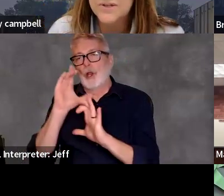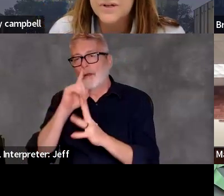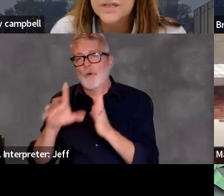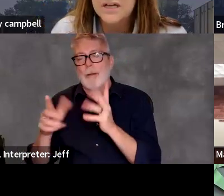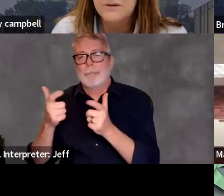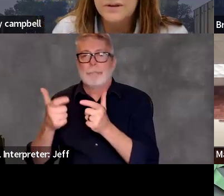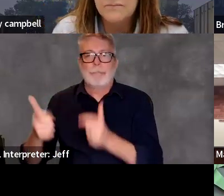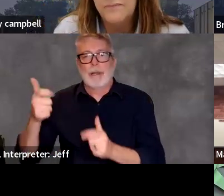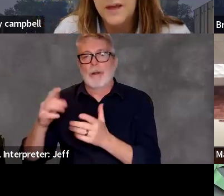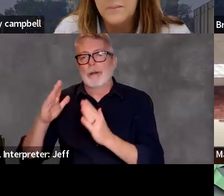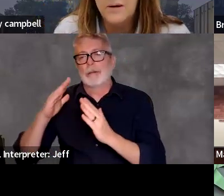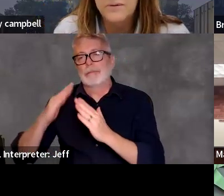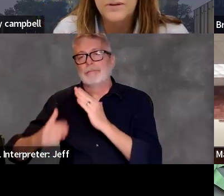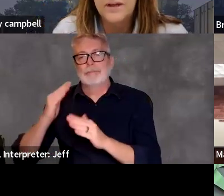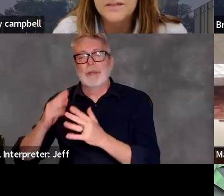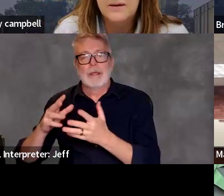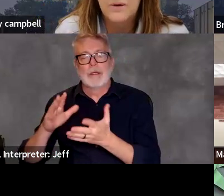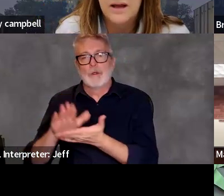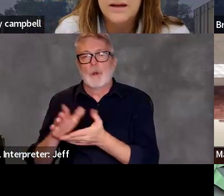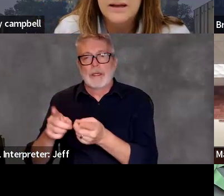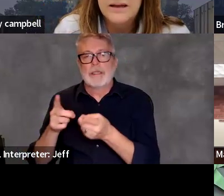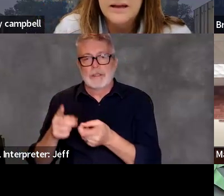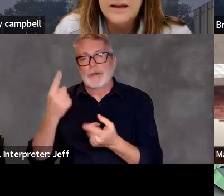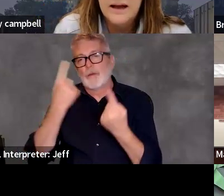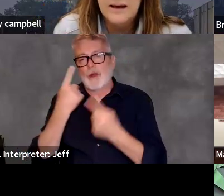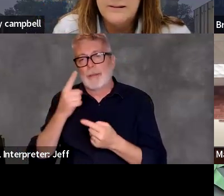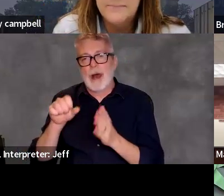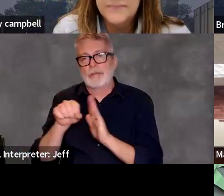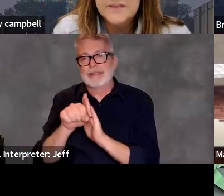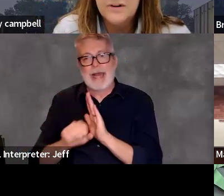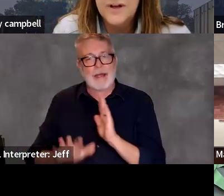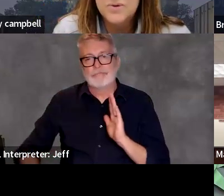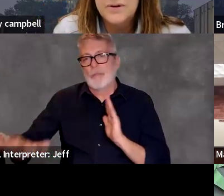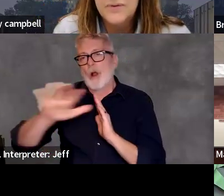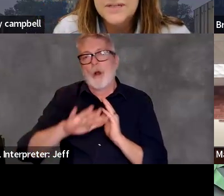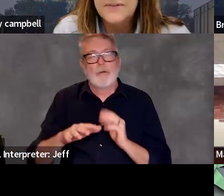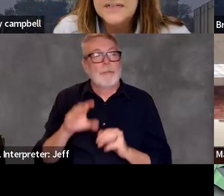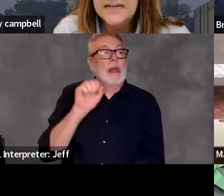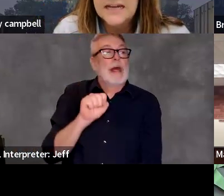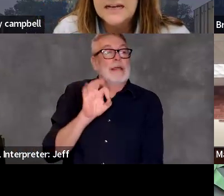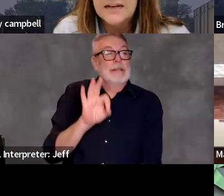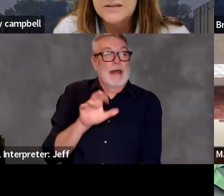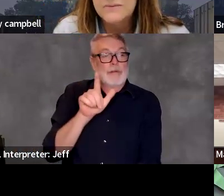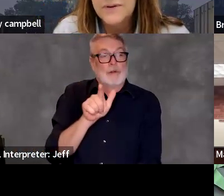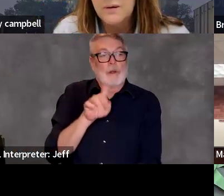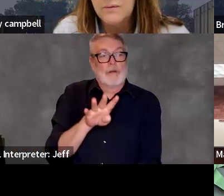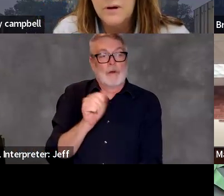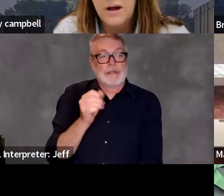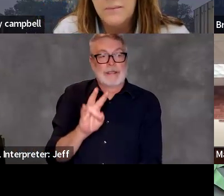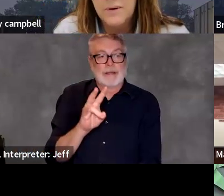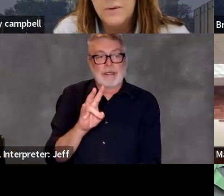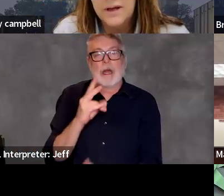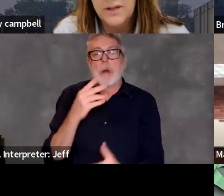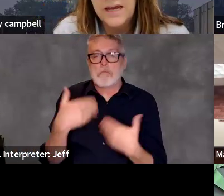the districts that you would think about when you think statewide. Senate File 2417 is